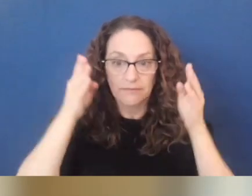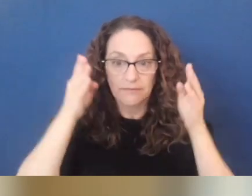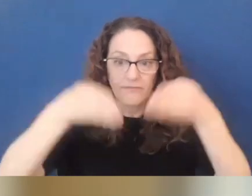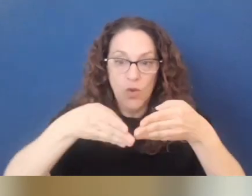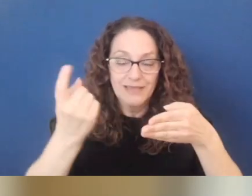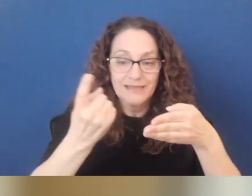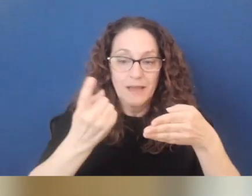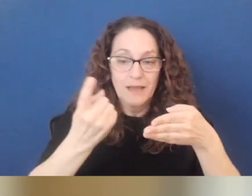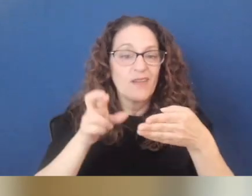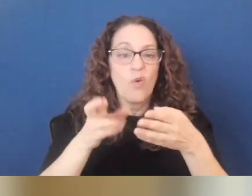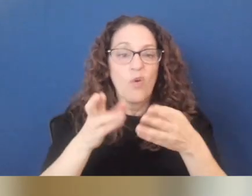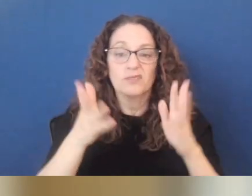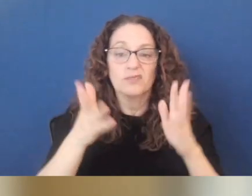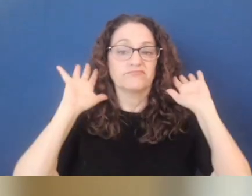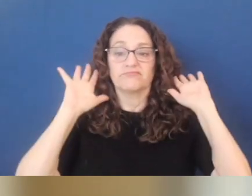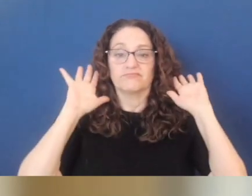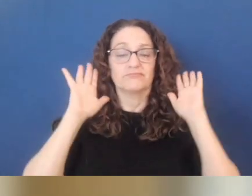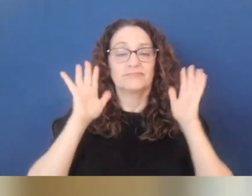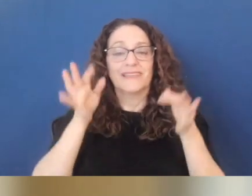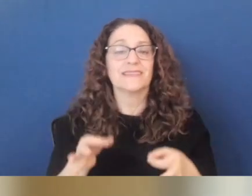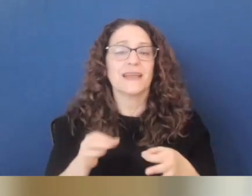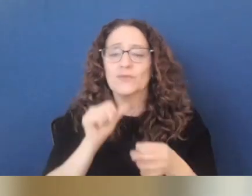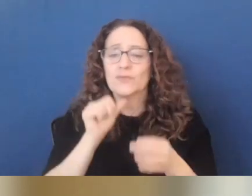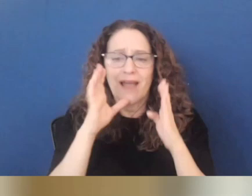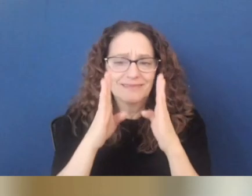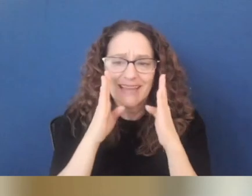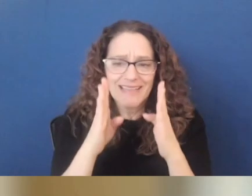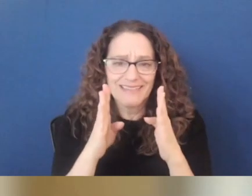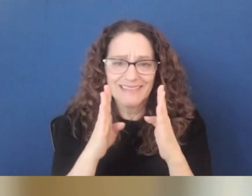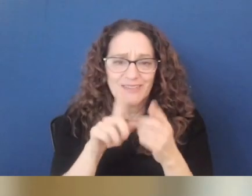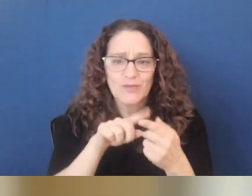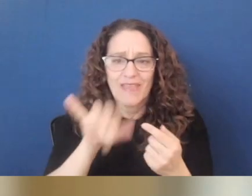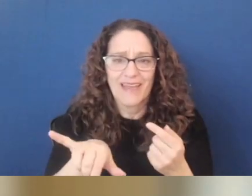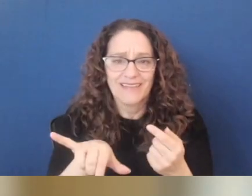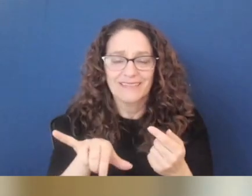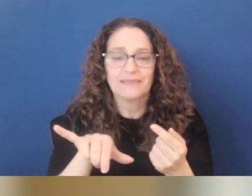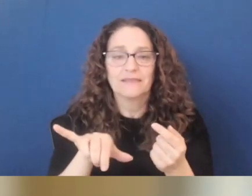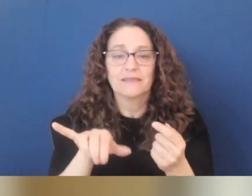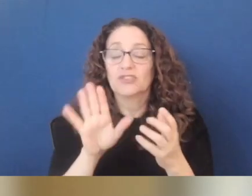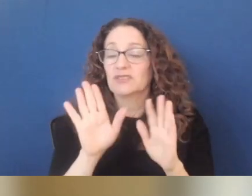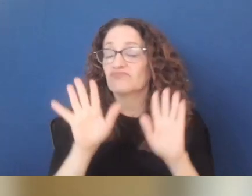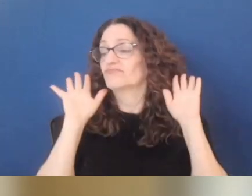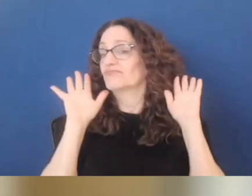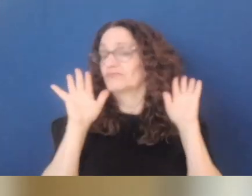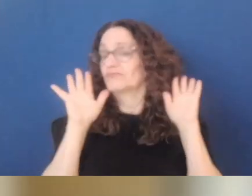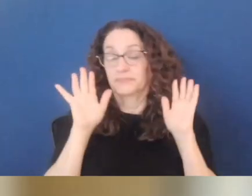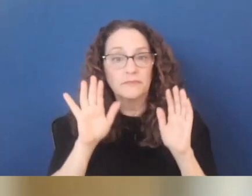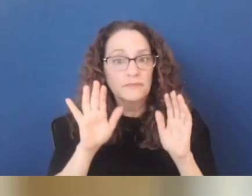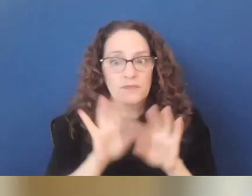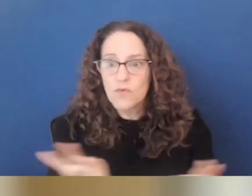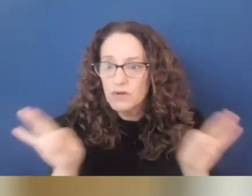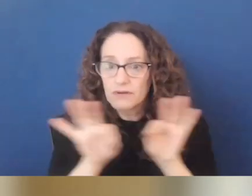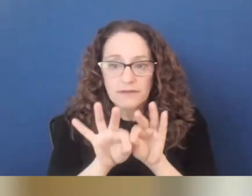attention away from it. This is really important, you know, especially with traumatic events. Sure, we need to